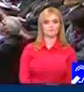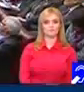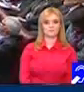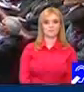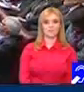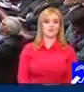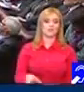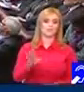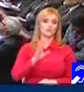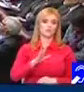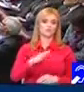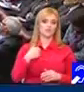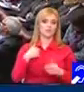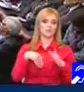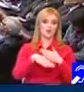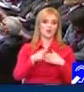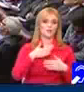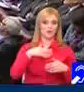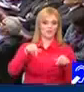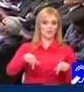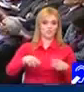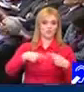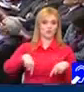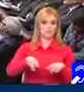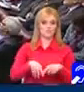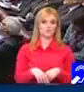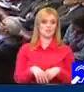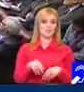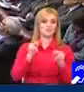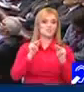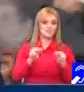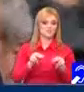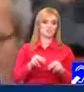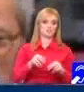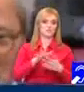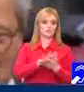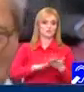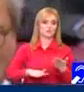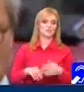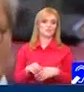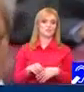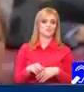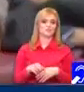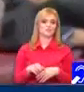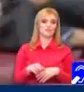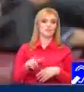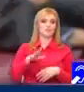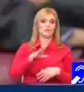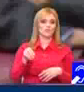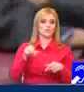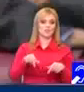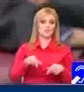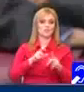My lords, with the leave of the House, I wonder if you'd permit me to offer my sincere apologies to Baroness Lister for my discourtesy in not